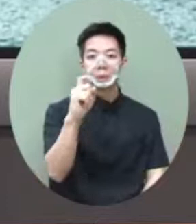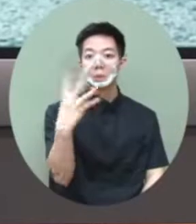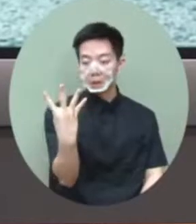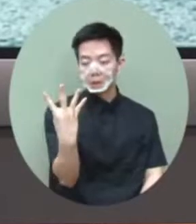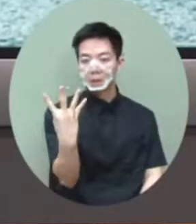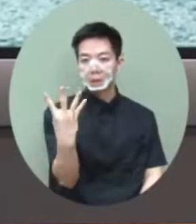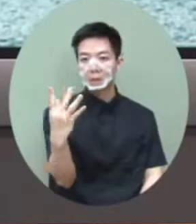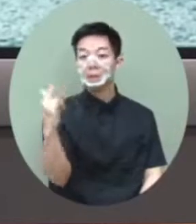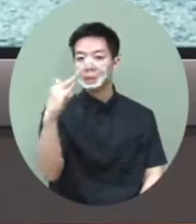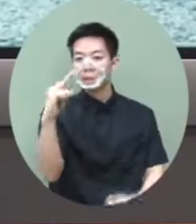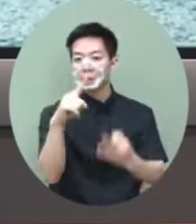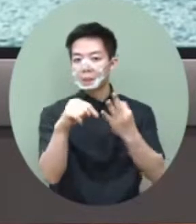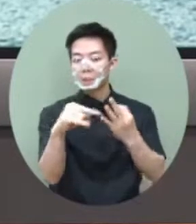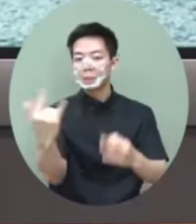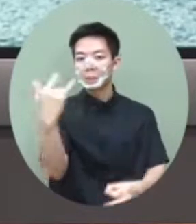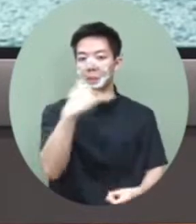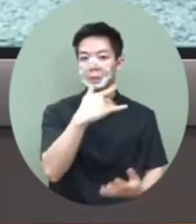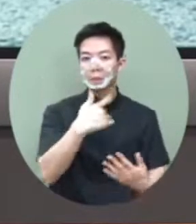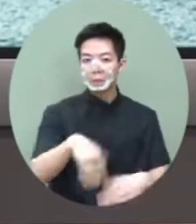March via